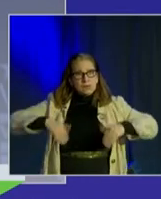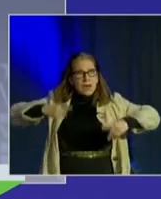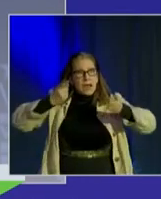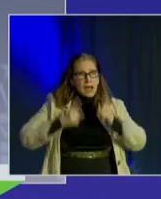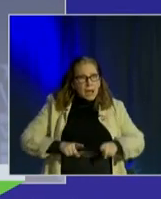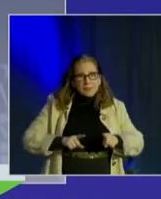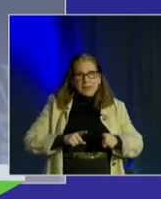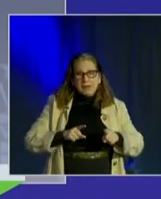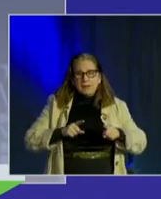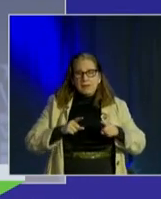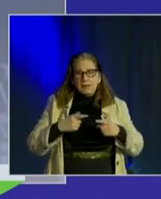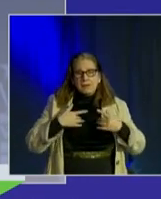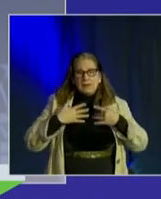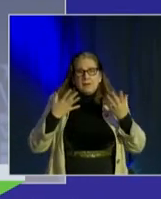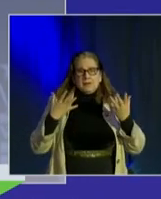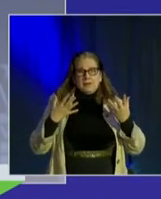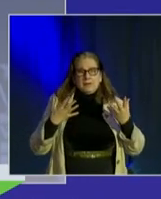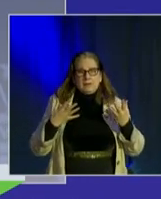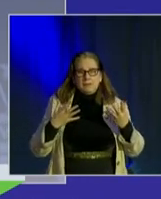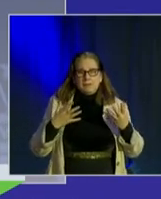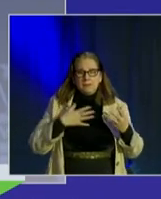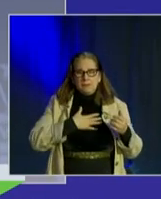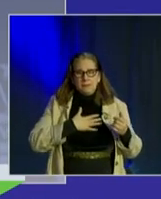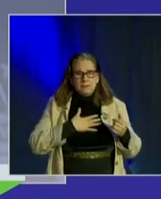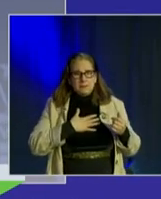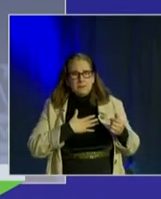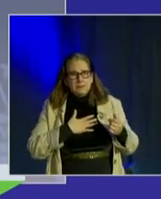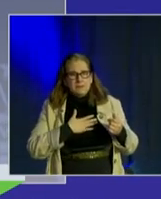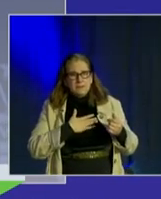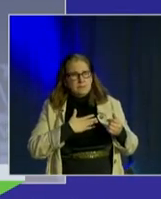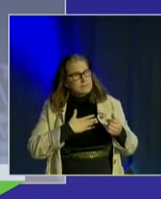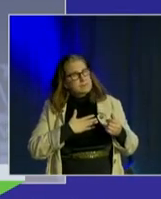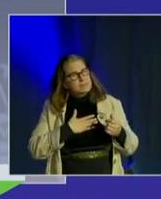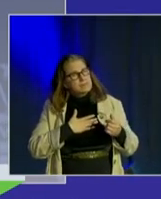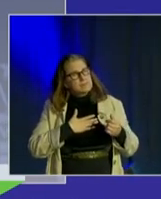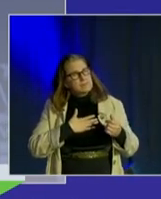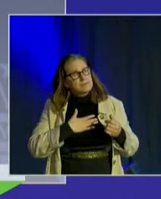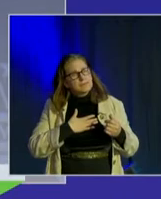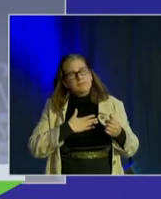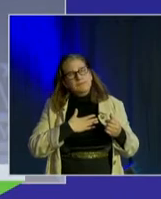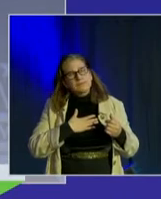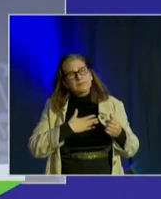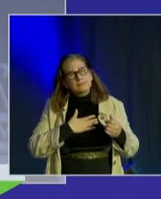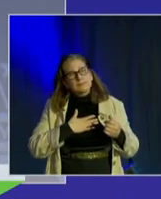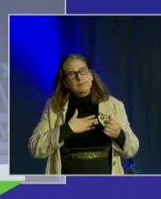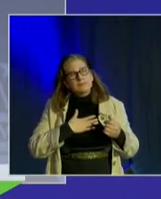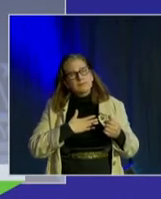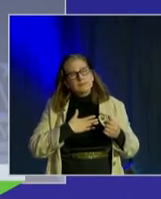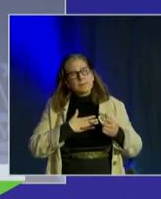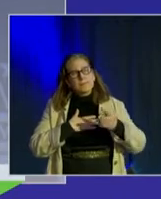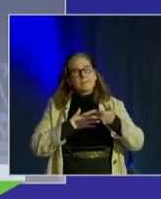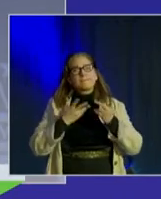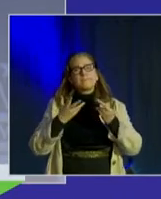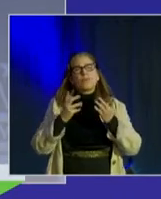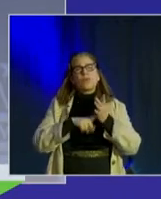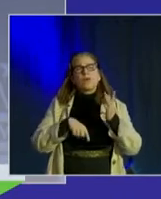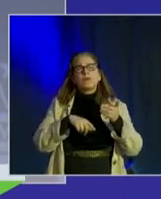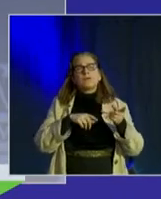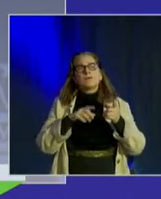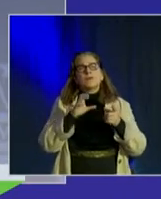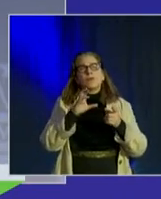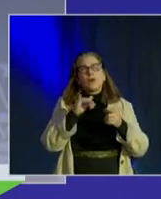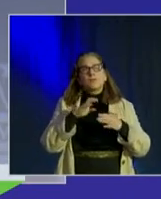city and the Public Safety and Justice Department is going to do to try and contain the